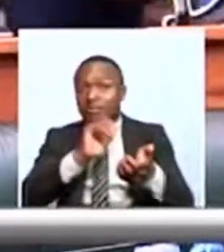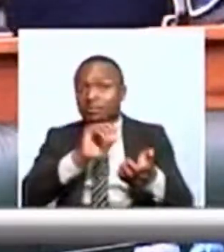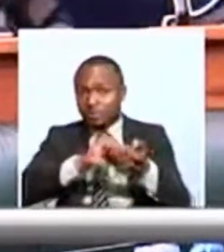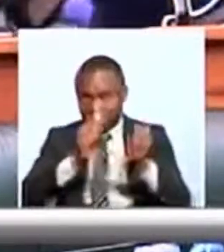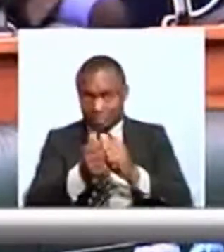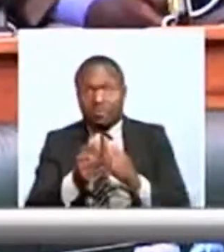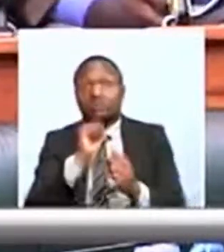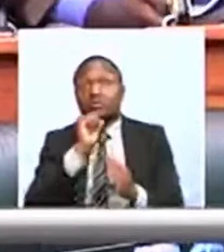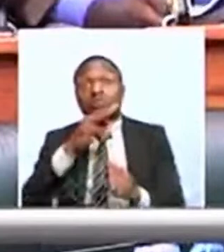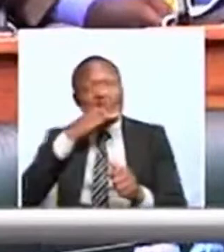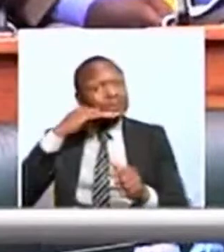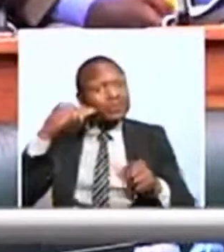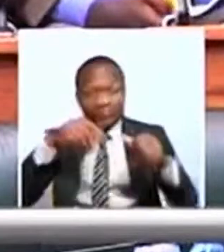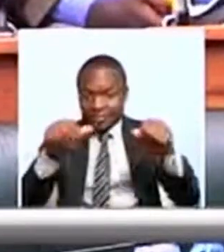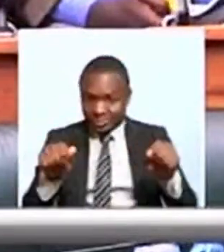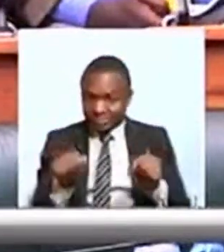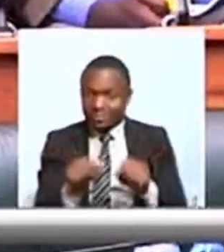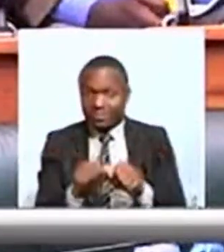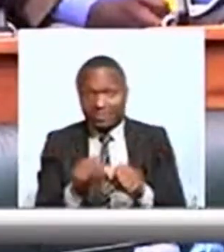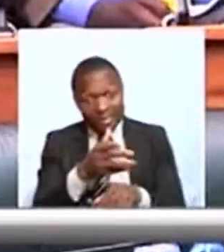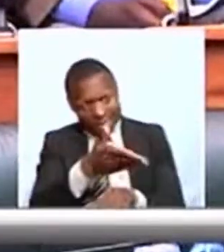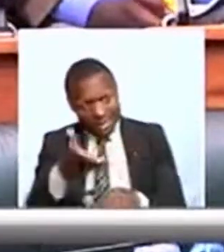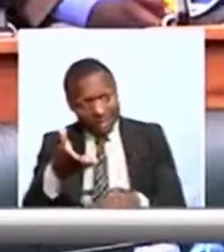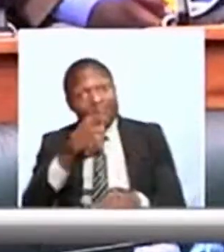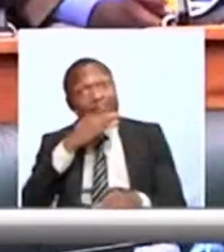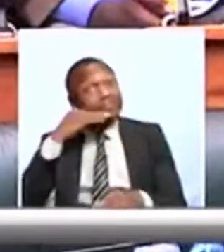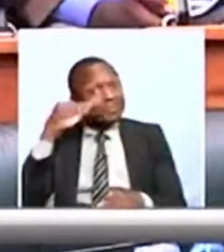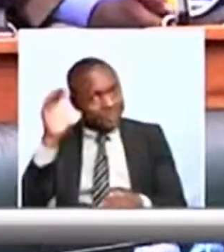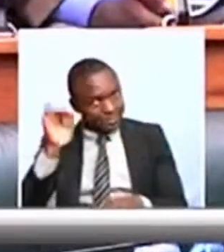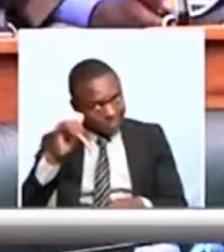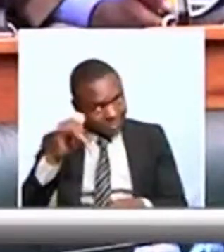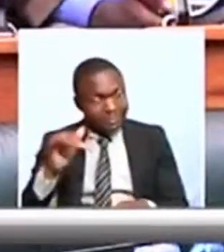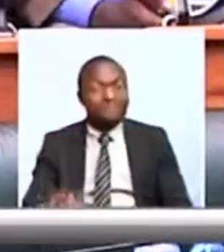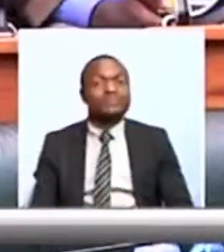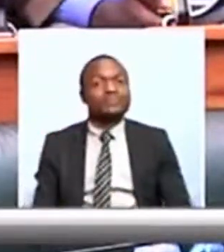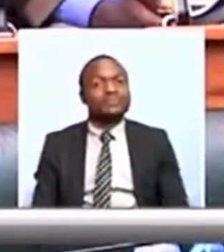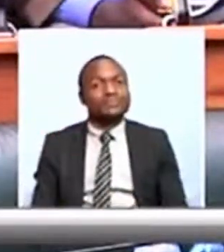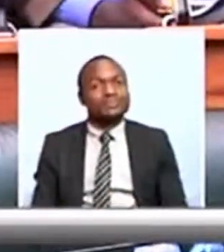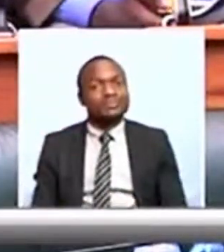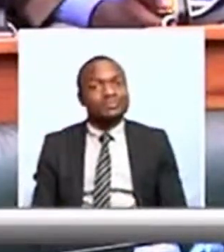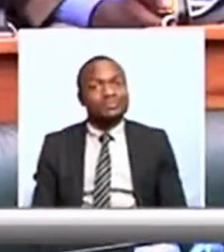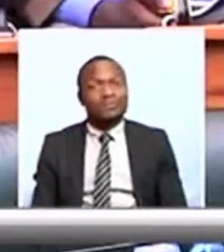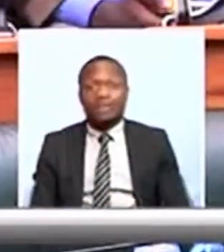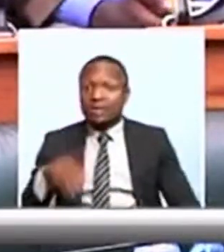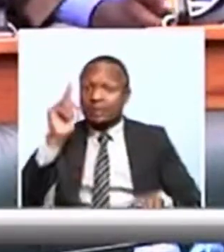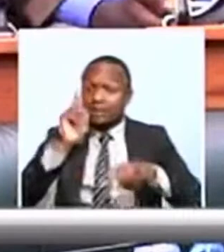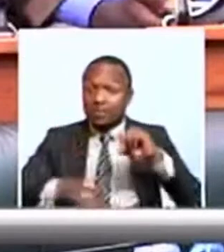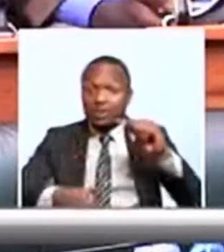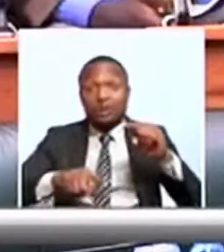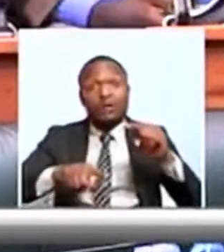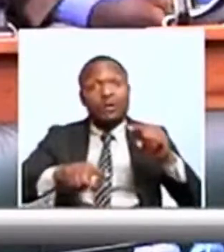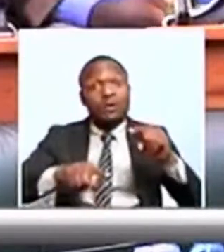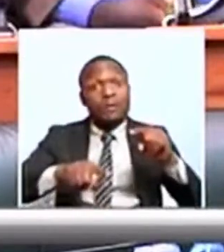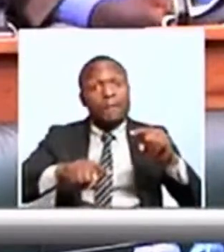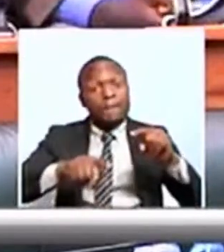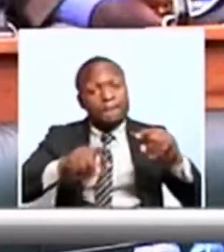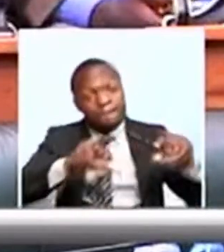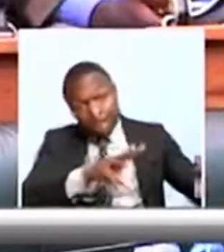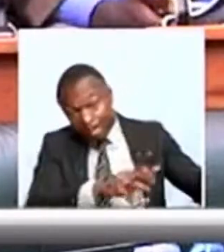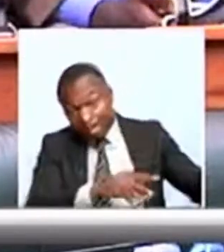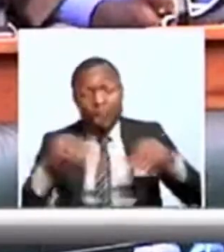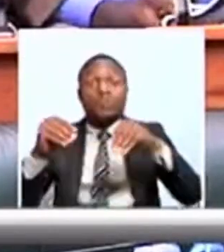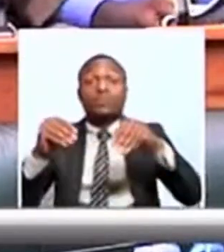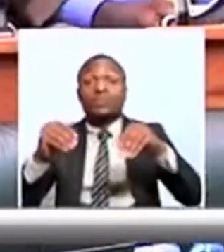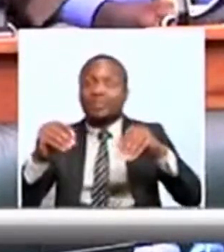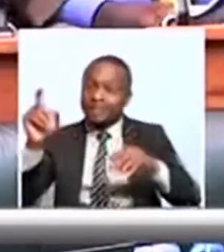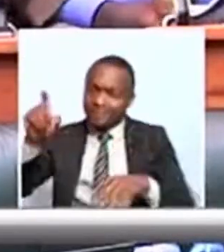not a farming block. Of course, they are farming. As you know, they cannot be removed. They need to have something